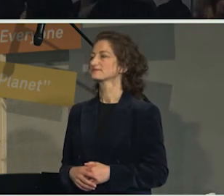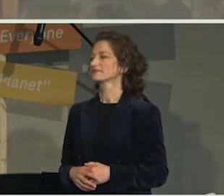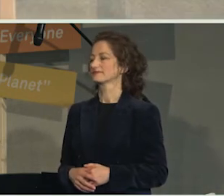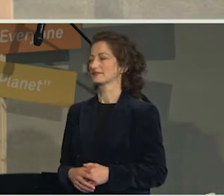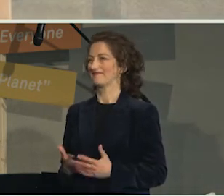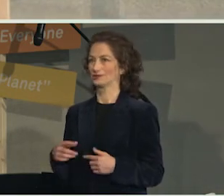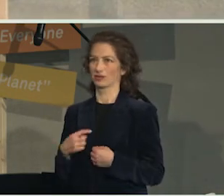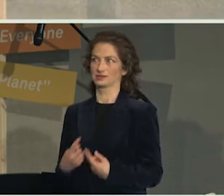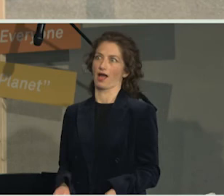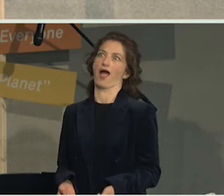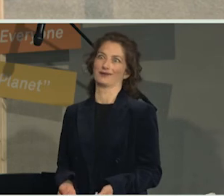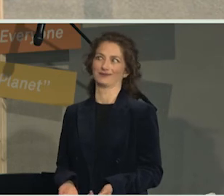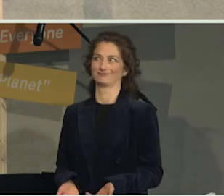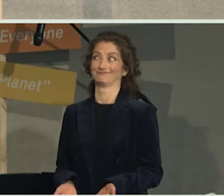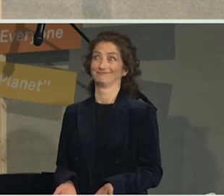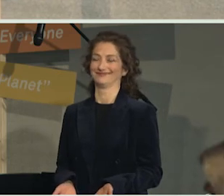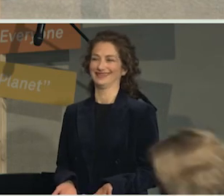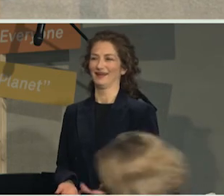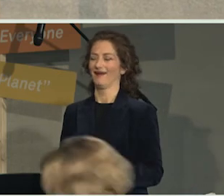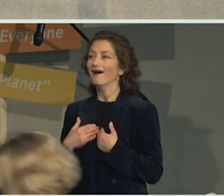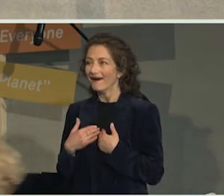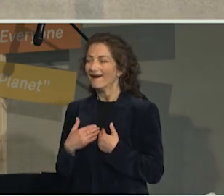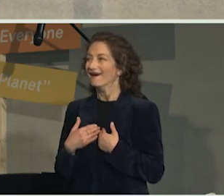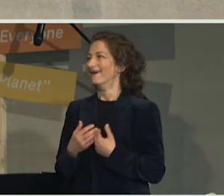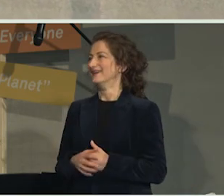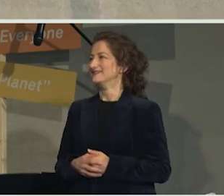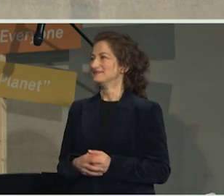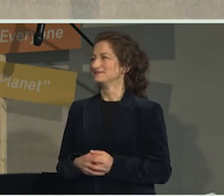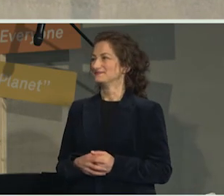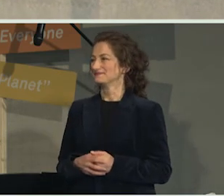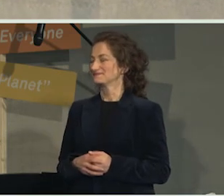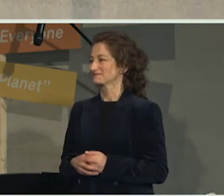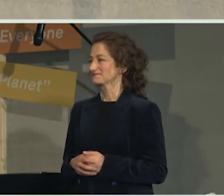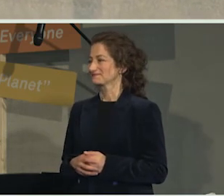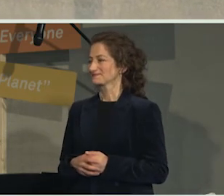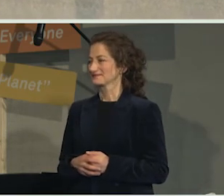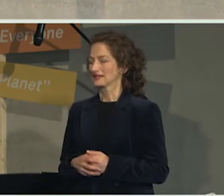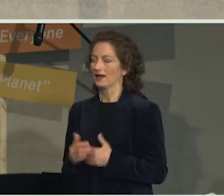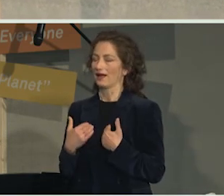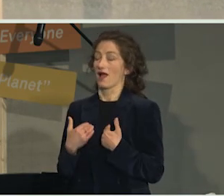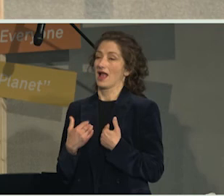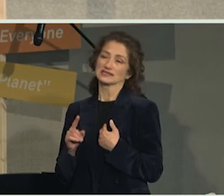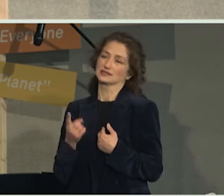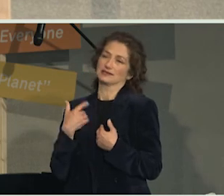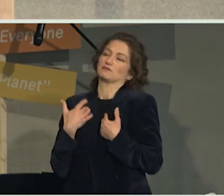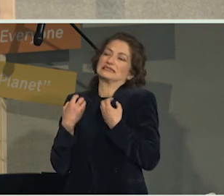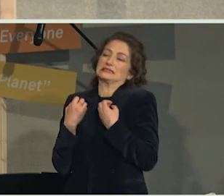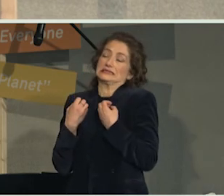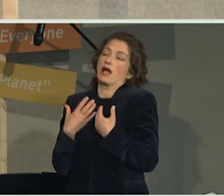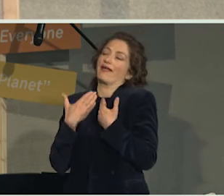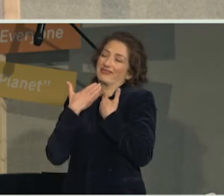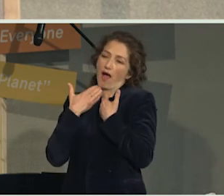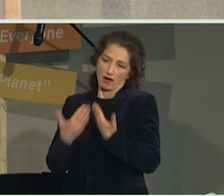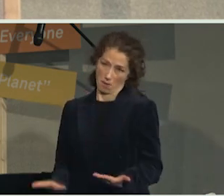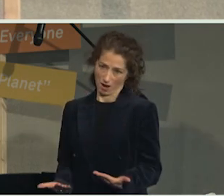To say, I am so first of all, just grateful. I'm gonna